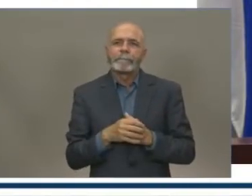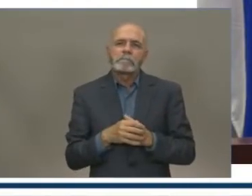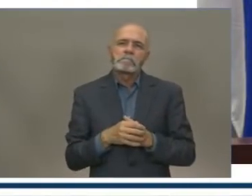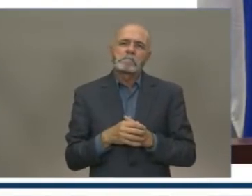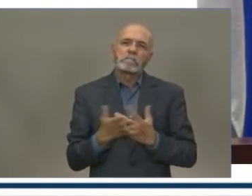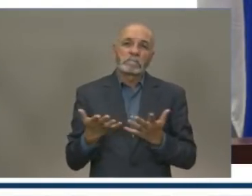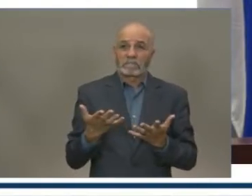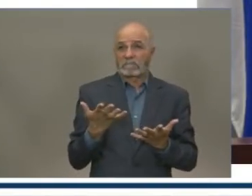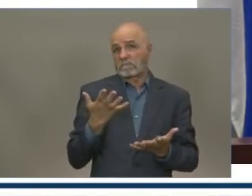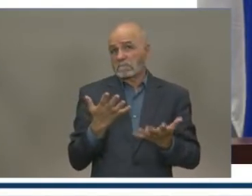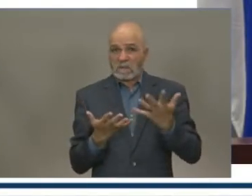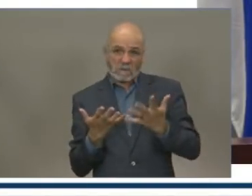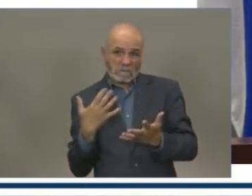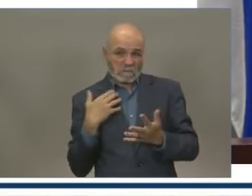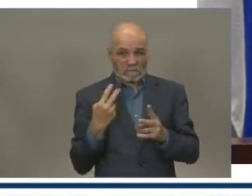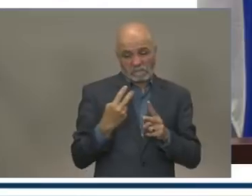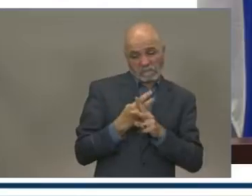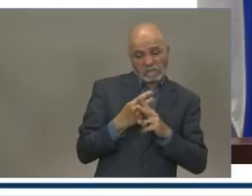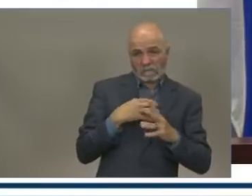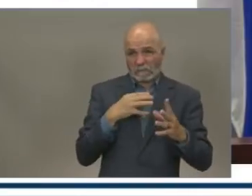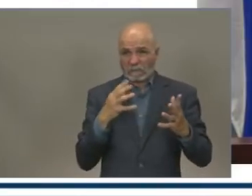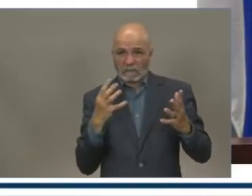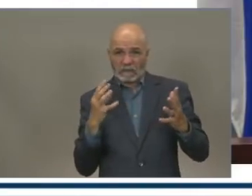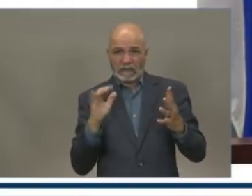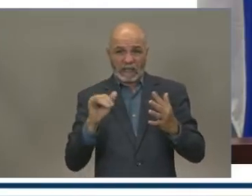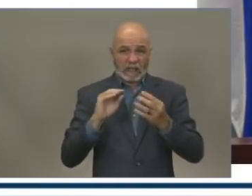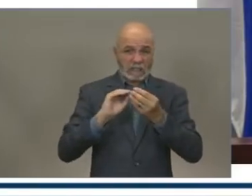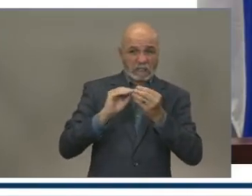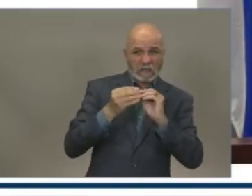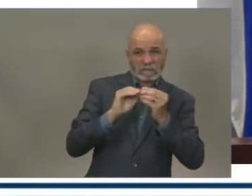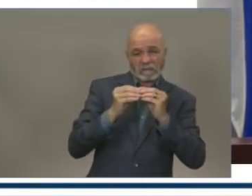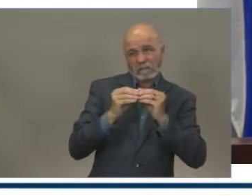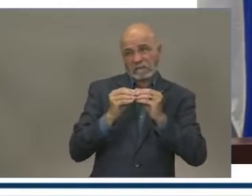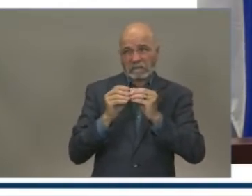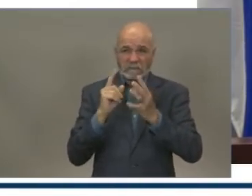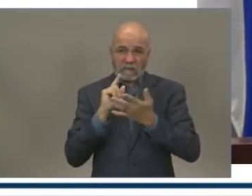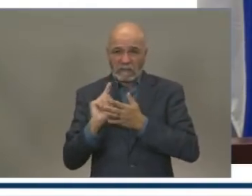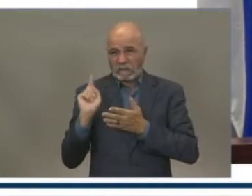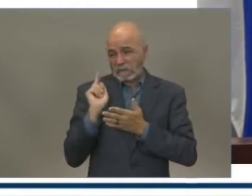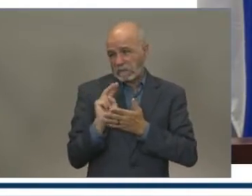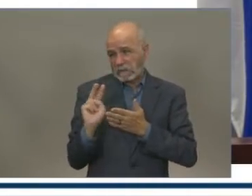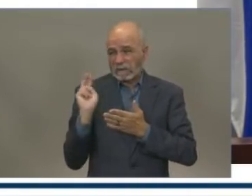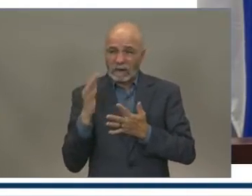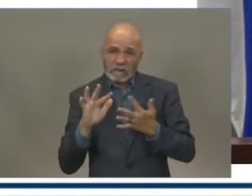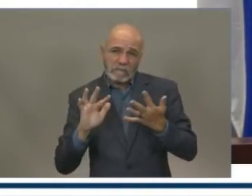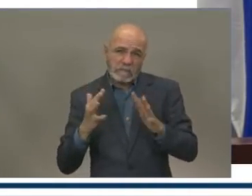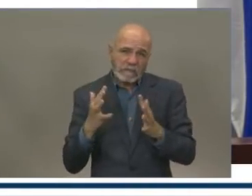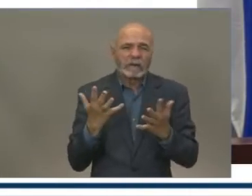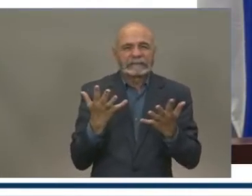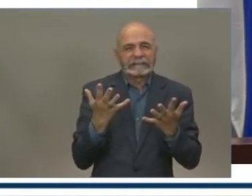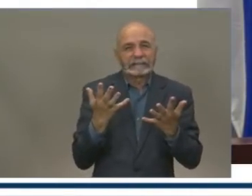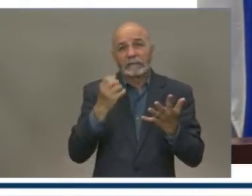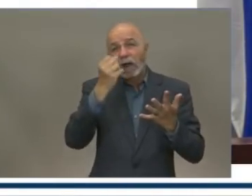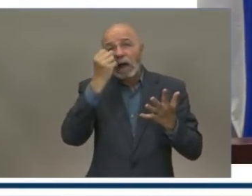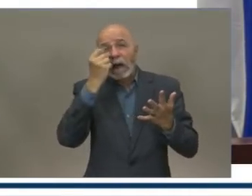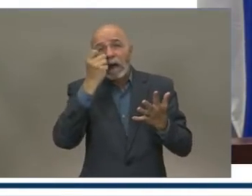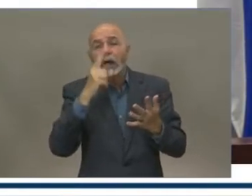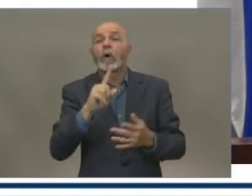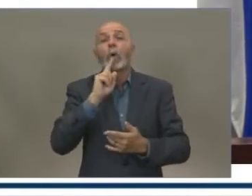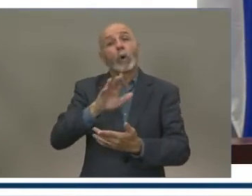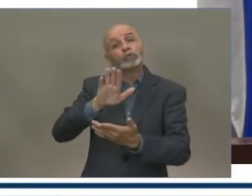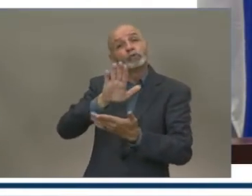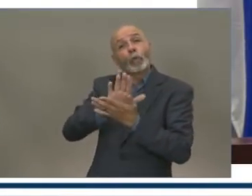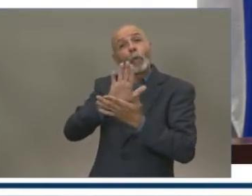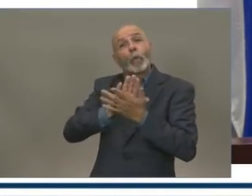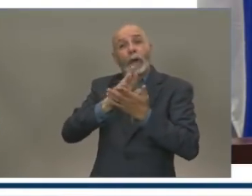school. That's been going on for a couple of weeks, but it's just we reached a point where we're having to remember all of the schools start, and the